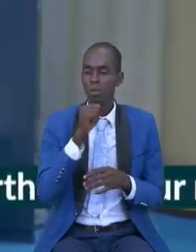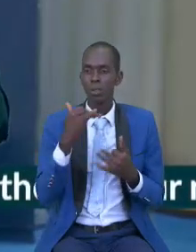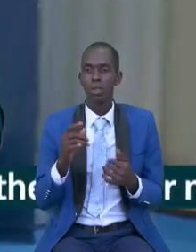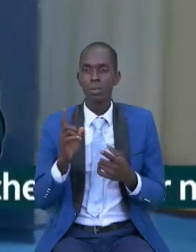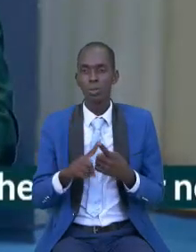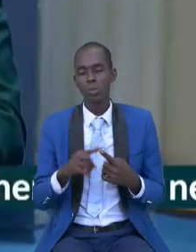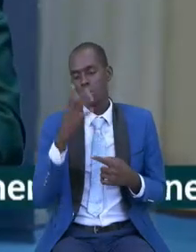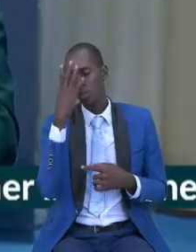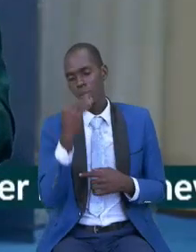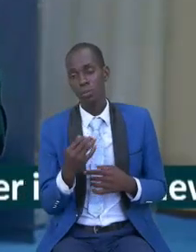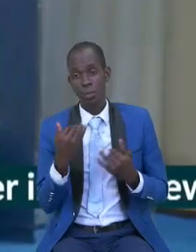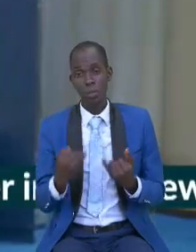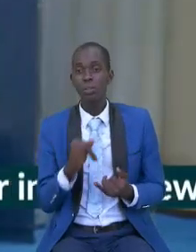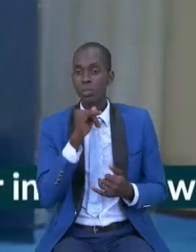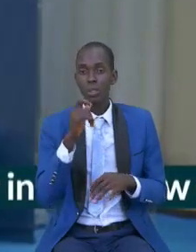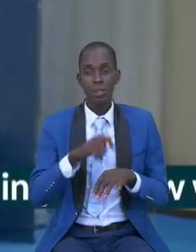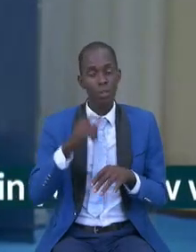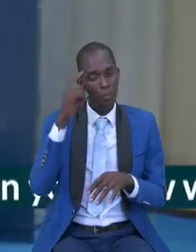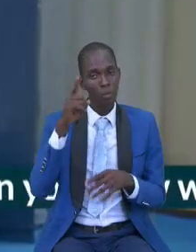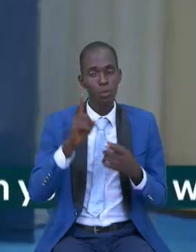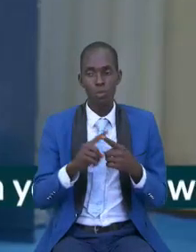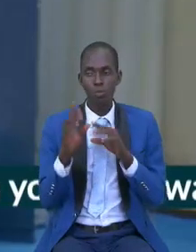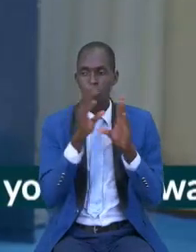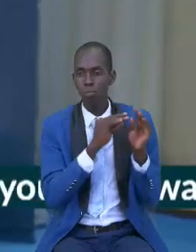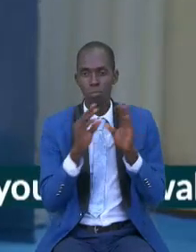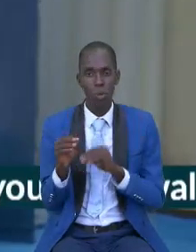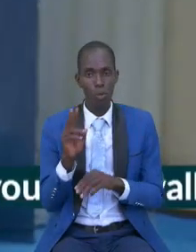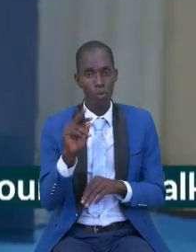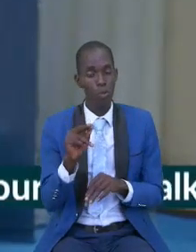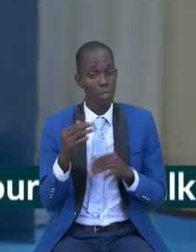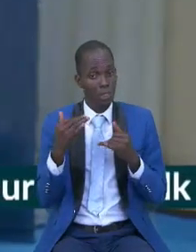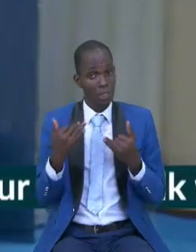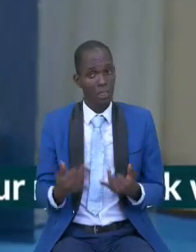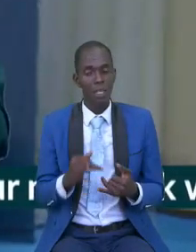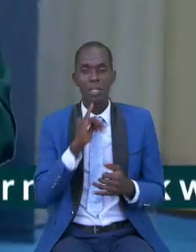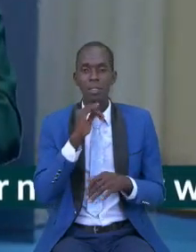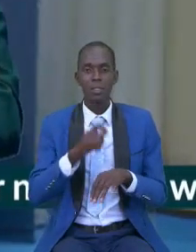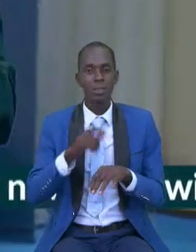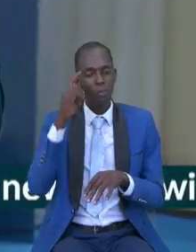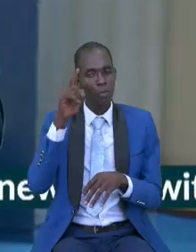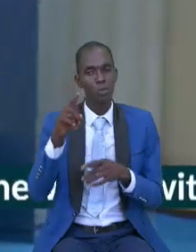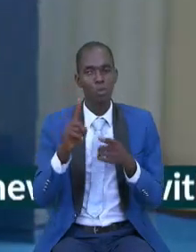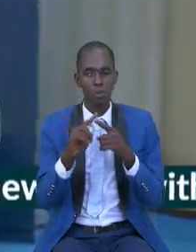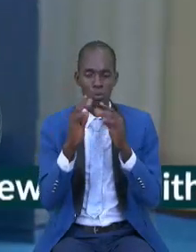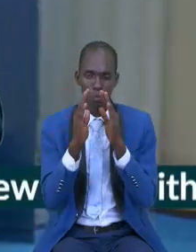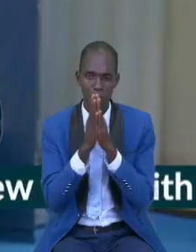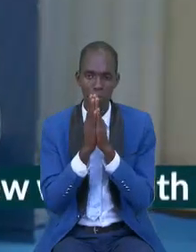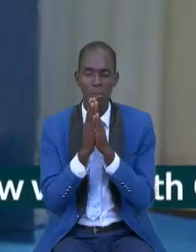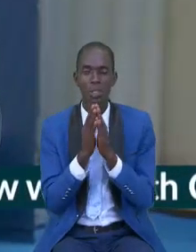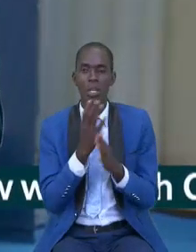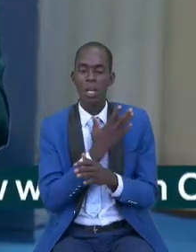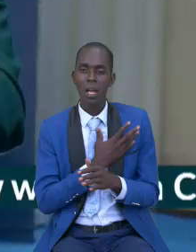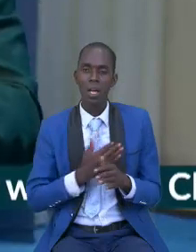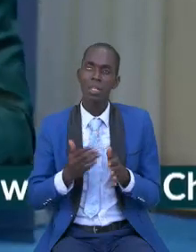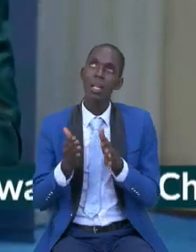you tonight. You will have the touch of God. You will have the wonderful power of God